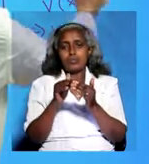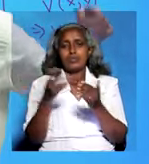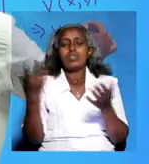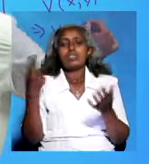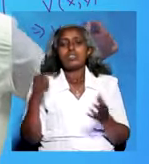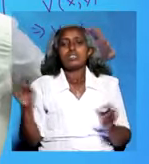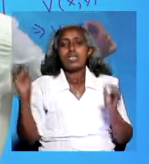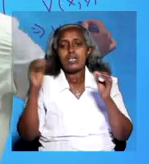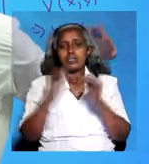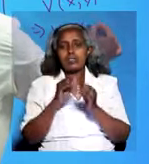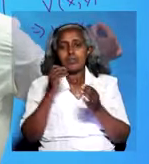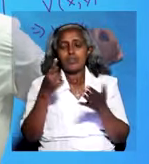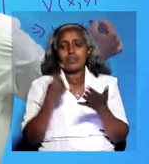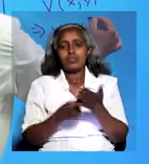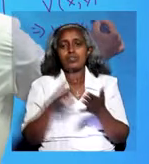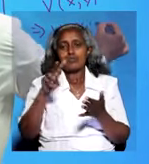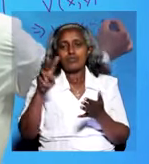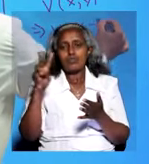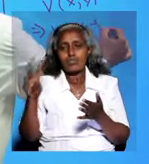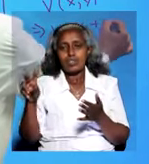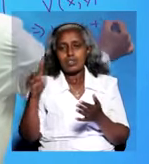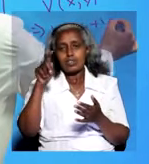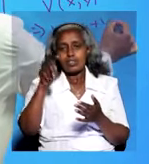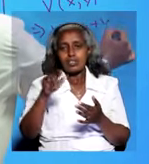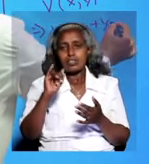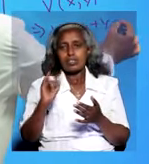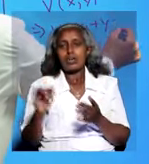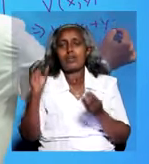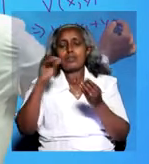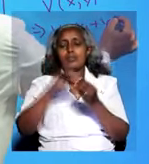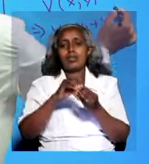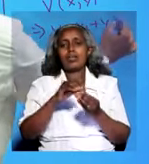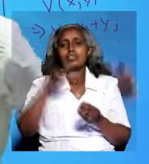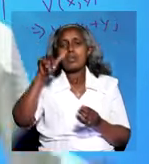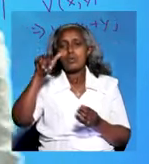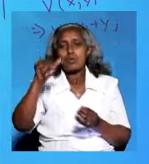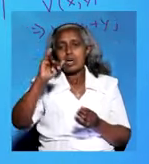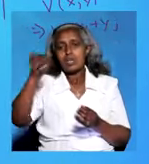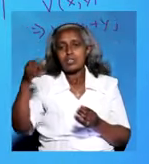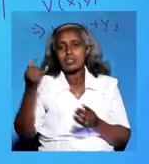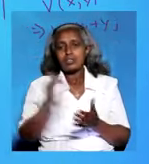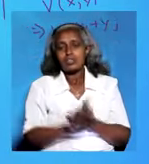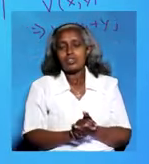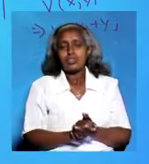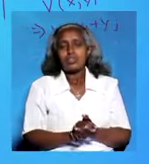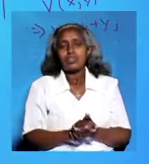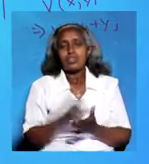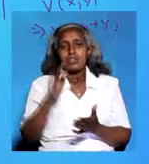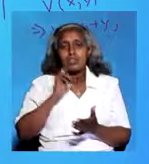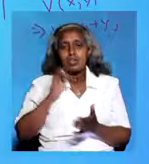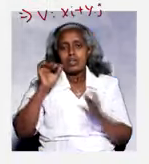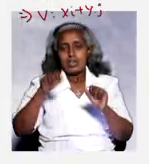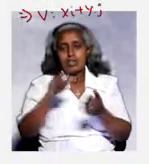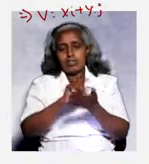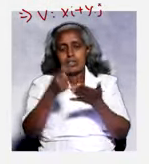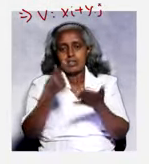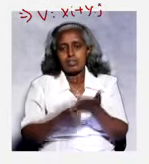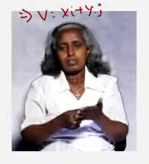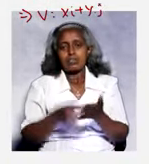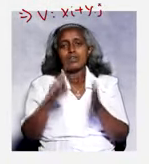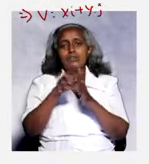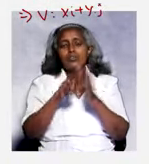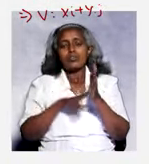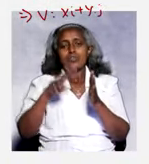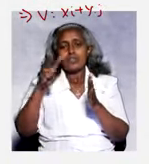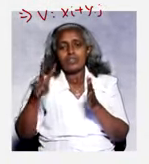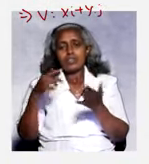sum of these two vectors xi plus yj. So I can write this in unit vector